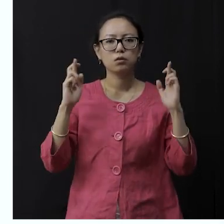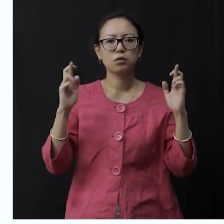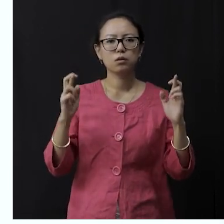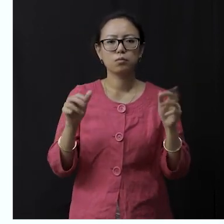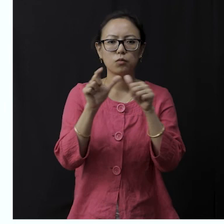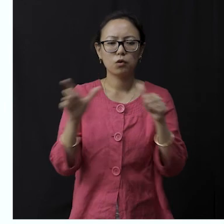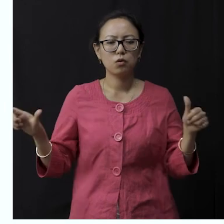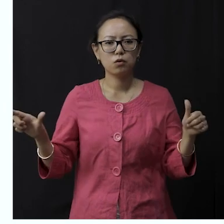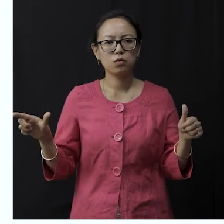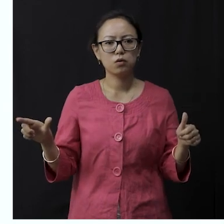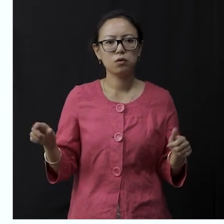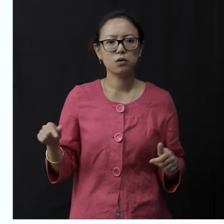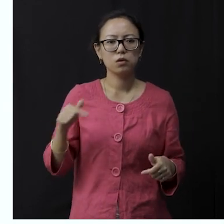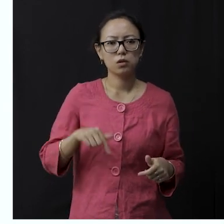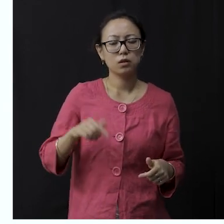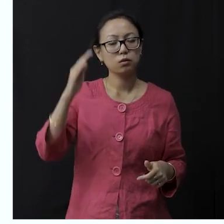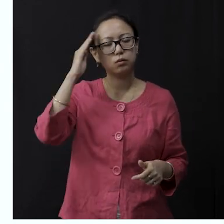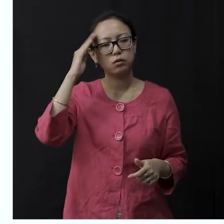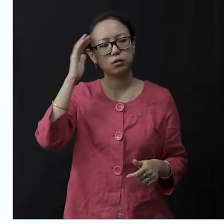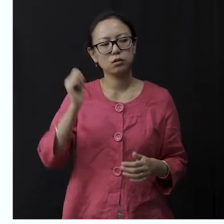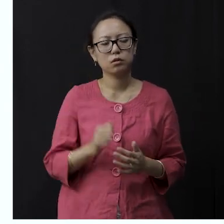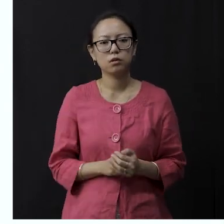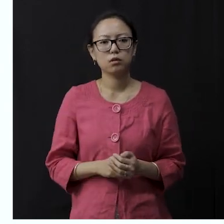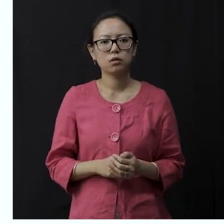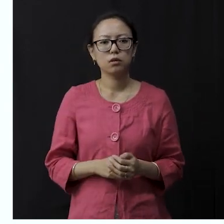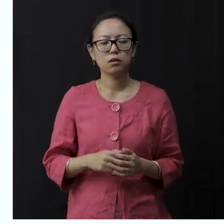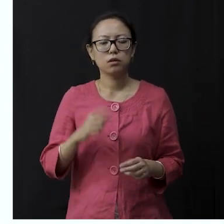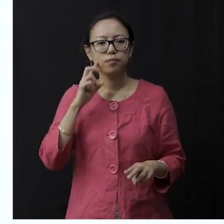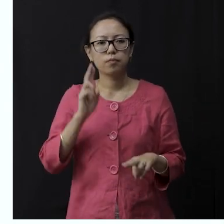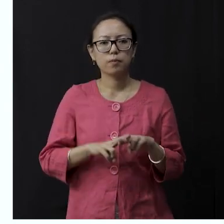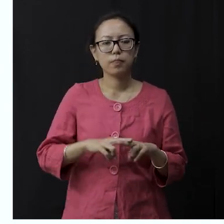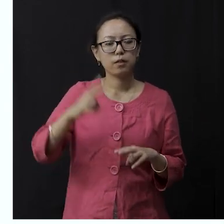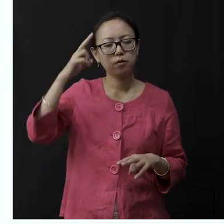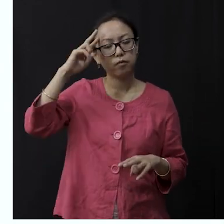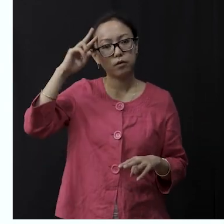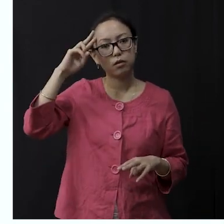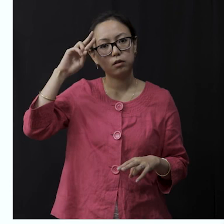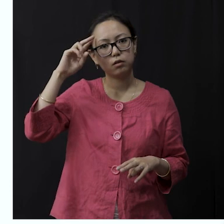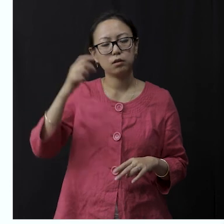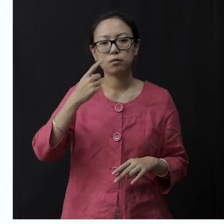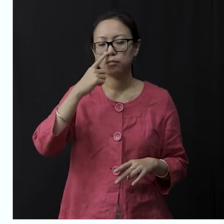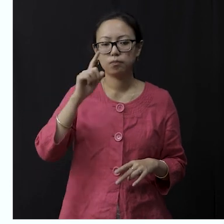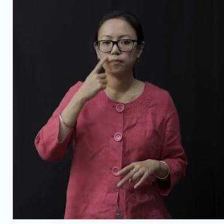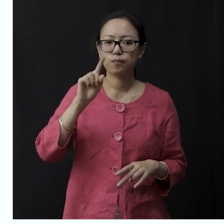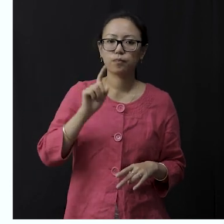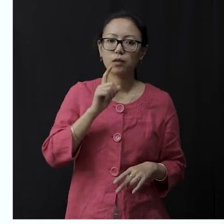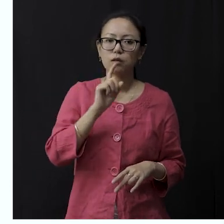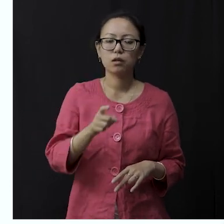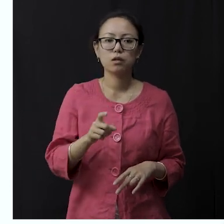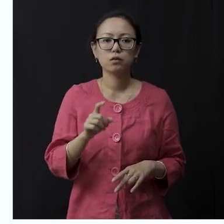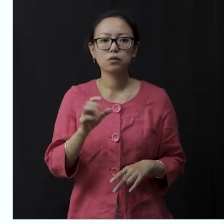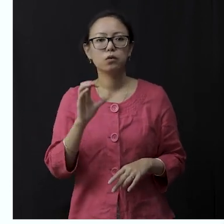understood something from this chapter. And if you have any doubt, you can always ask your parents or